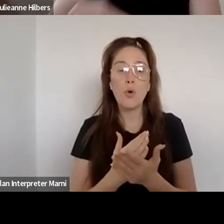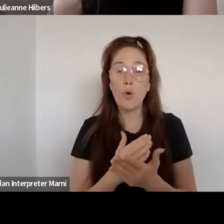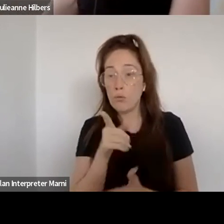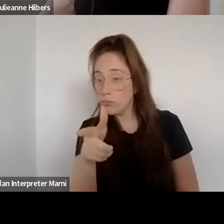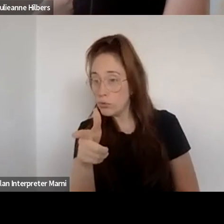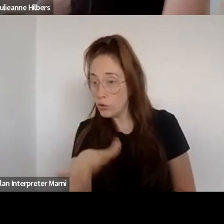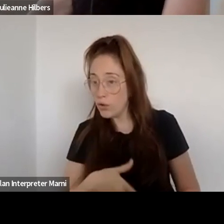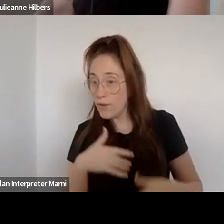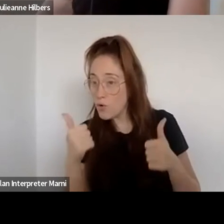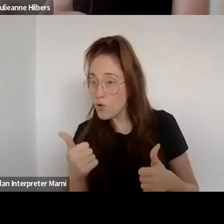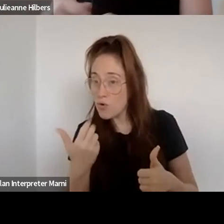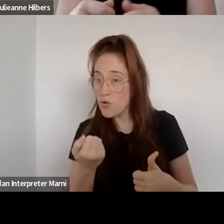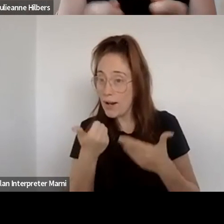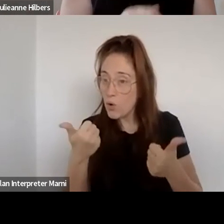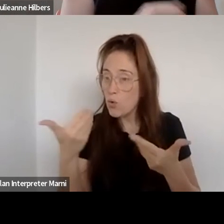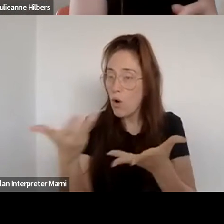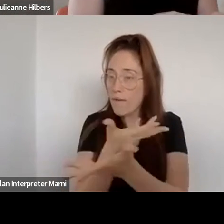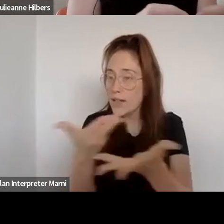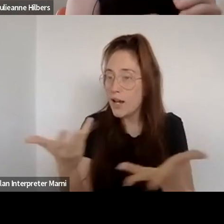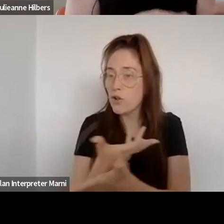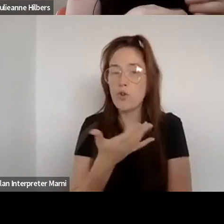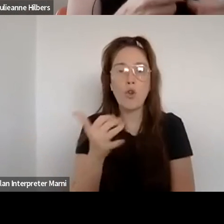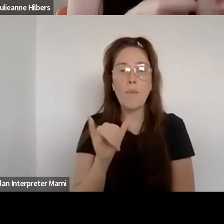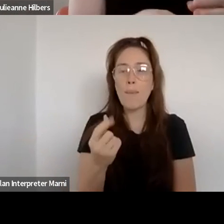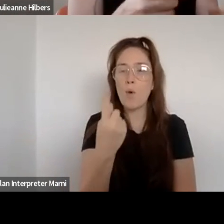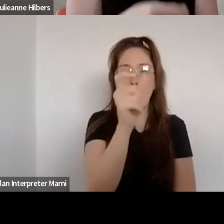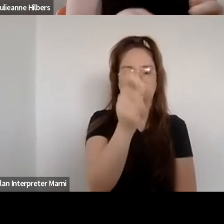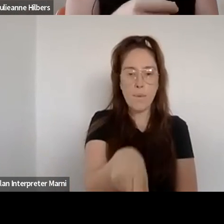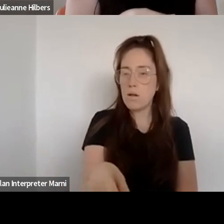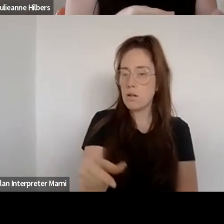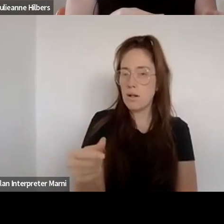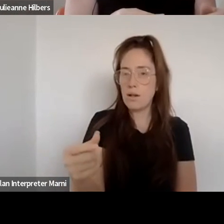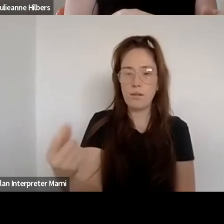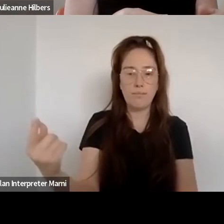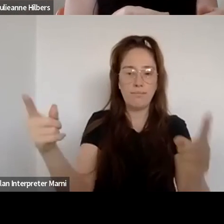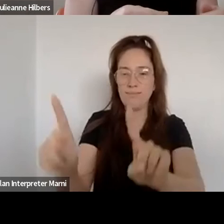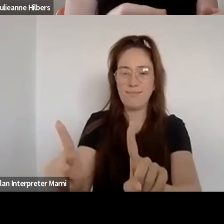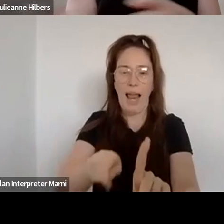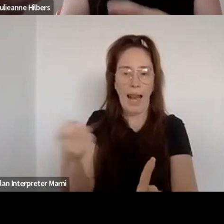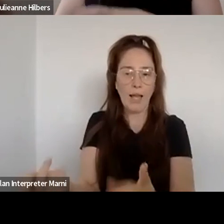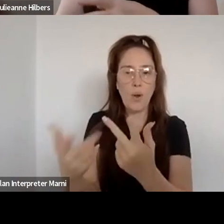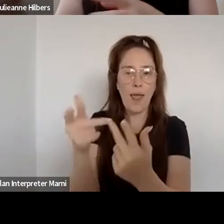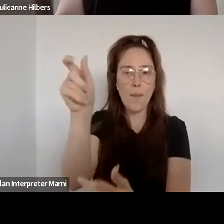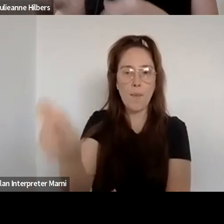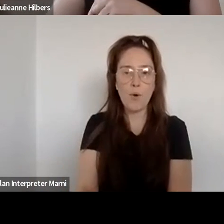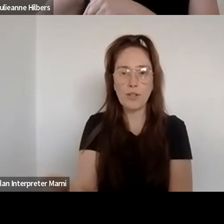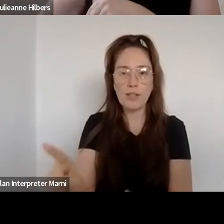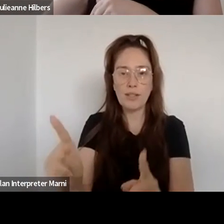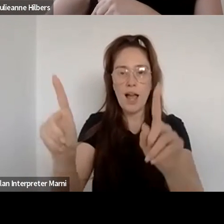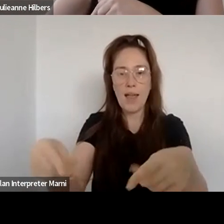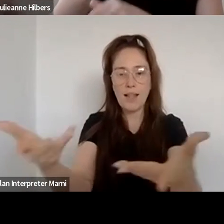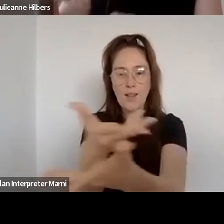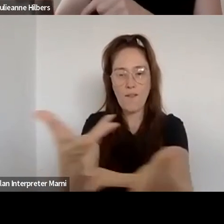So somehow they ended up next to the other person that's weaving away and writing, and they were the